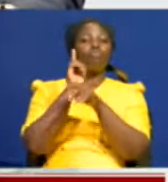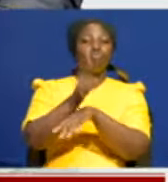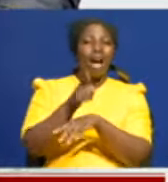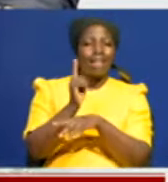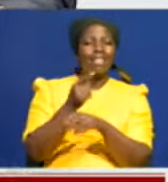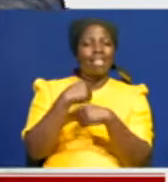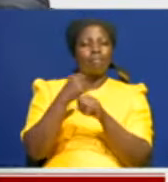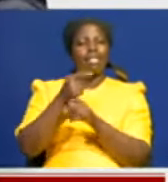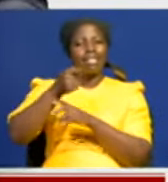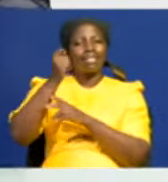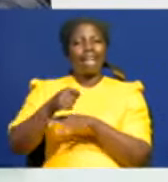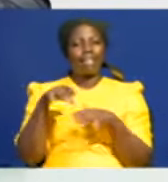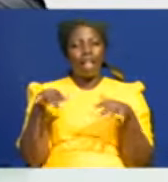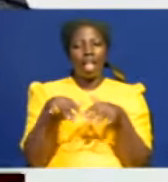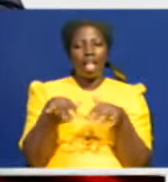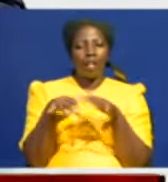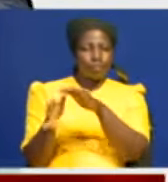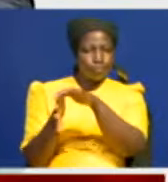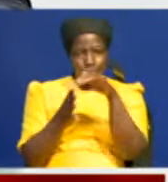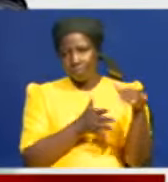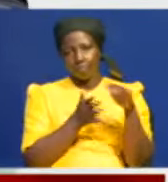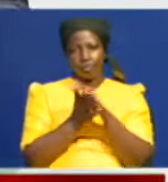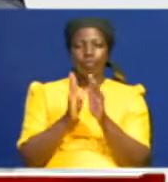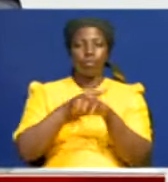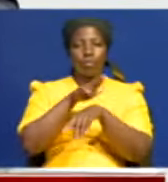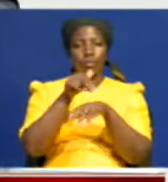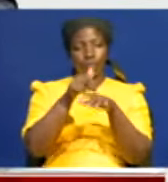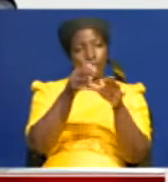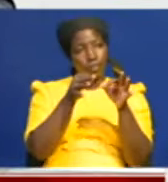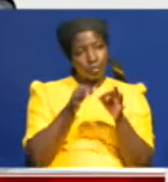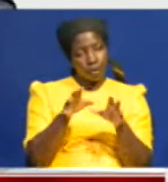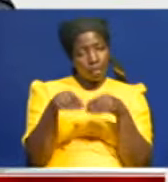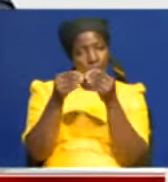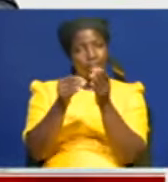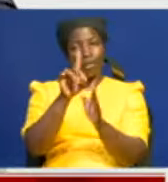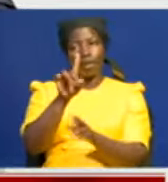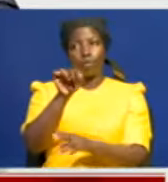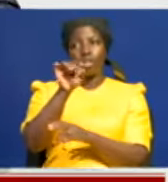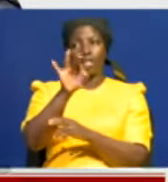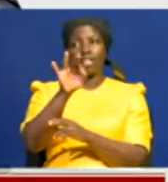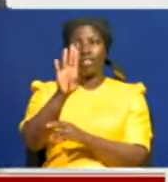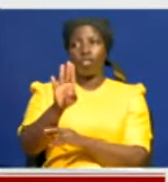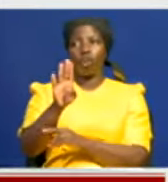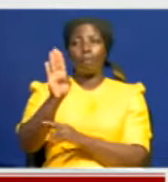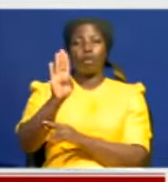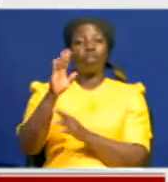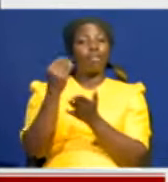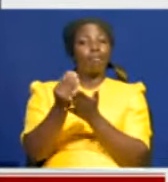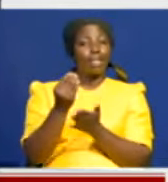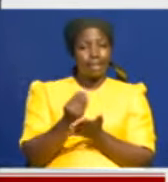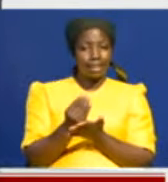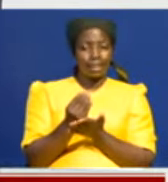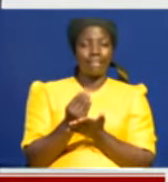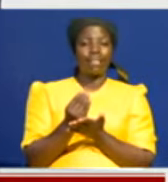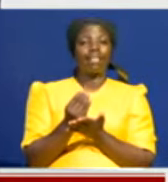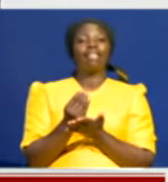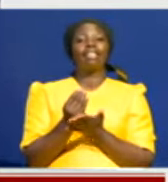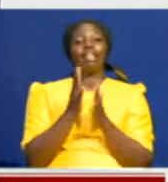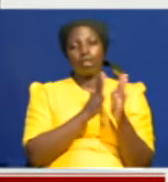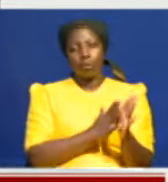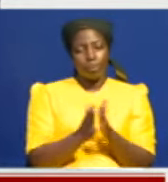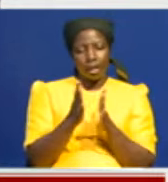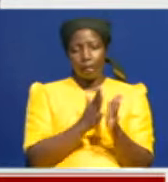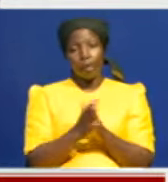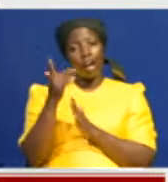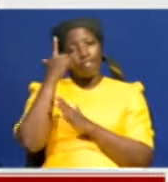Let's move on to education matters now. And the National Treasury has released 31.34 billion shillings capitation fee in preparation for the